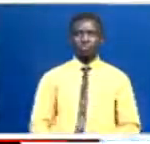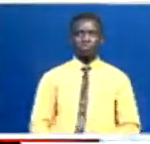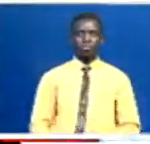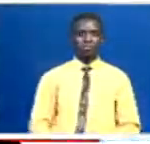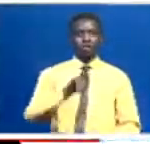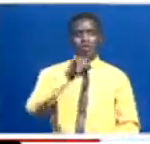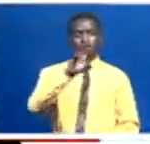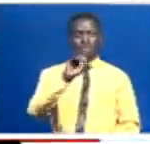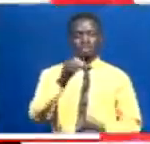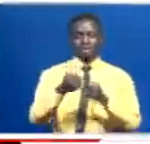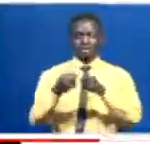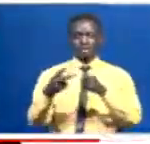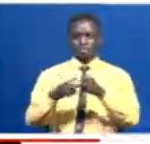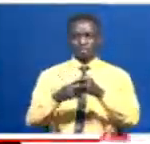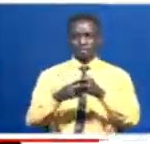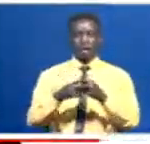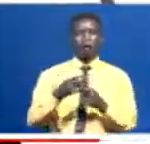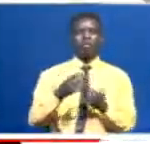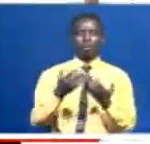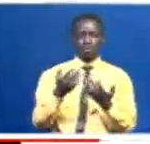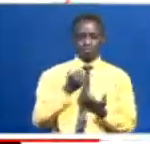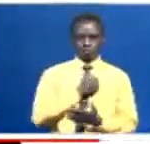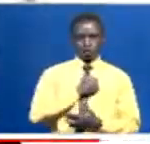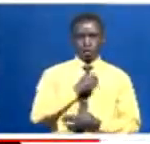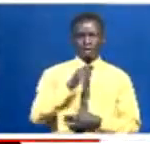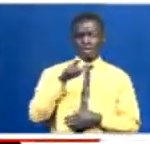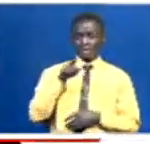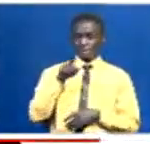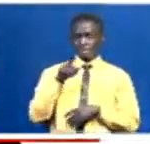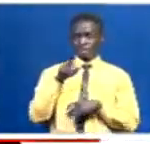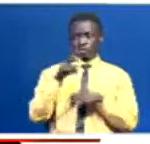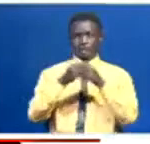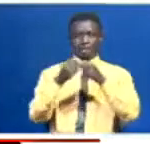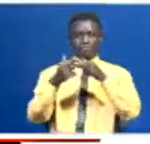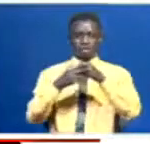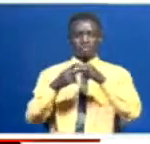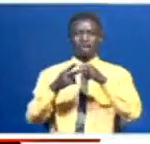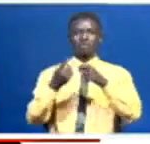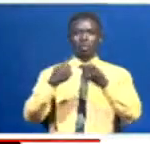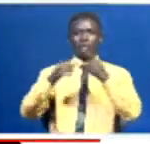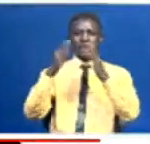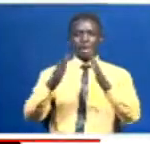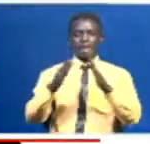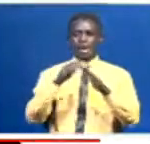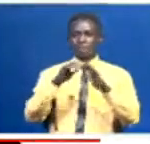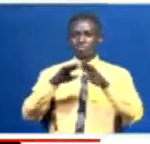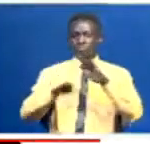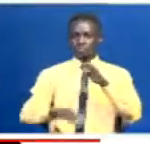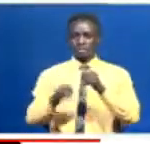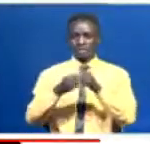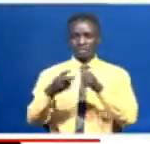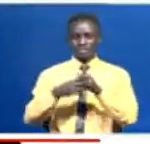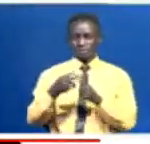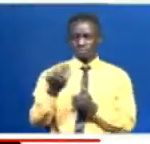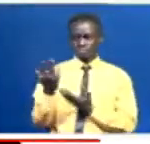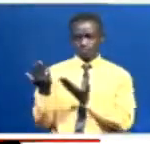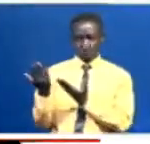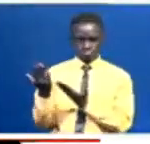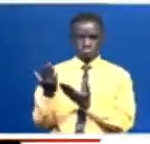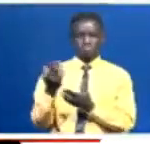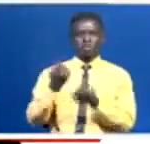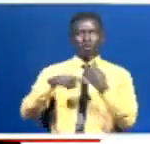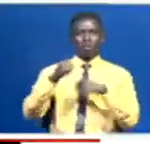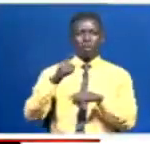2017 under 18 world champion Kelvin Taita, who was making his debut, dominated the men's 400 meters heat 2,